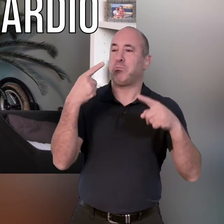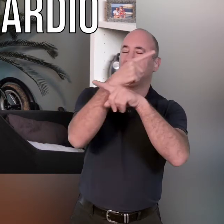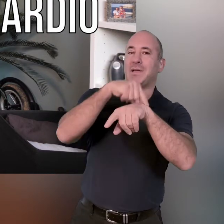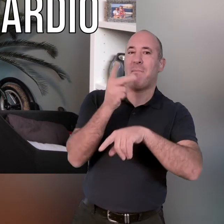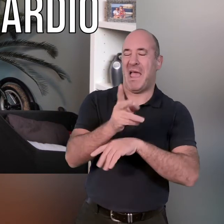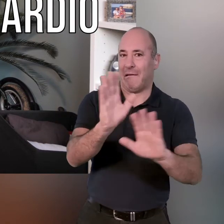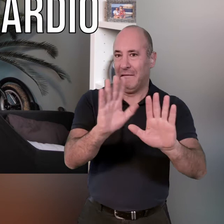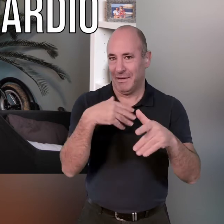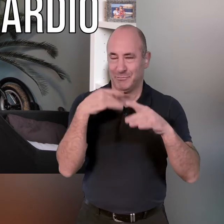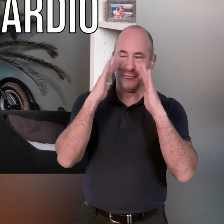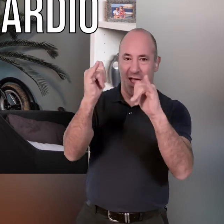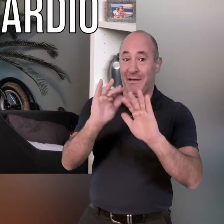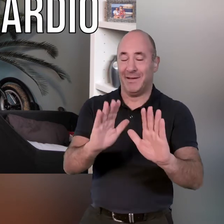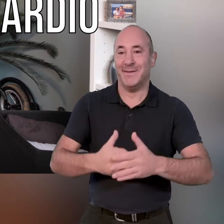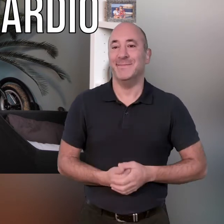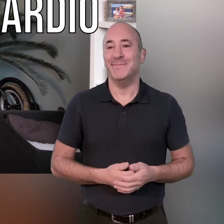same mistake again.